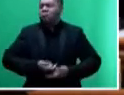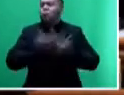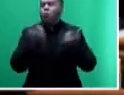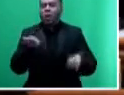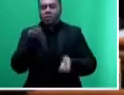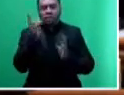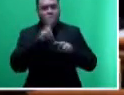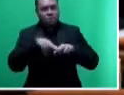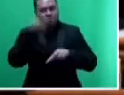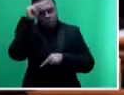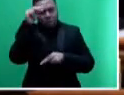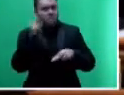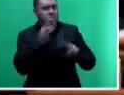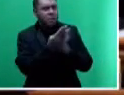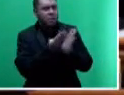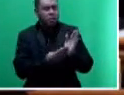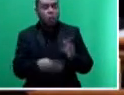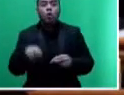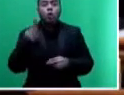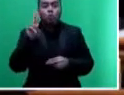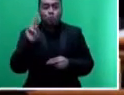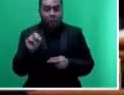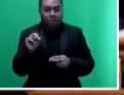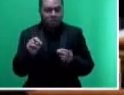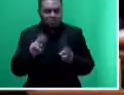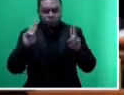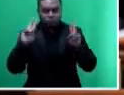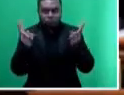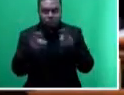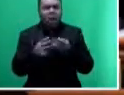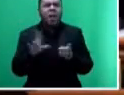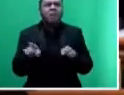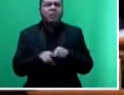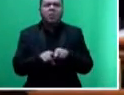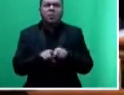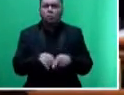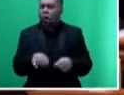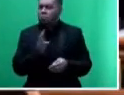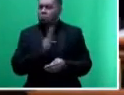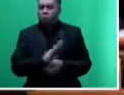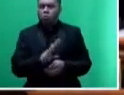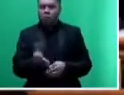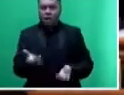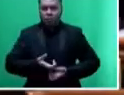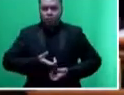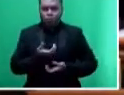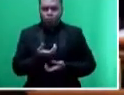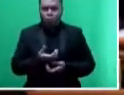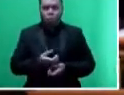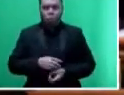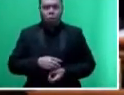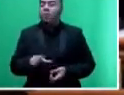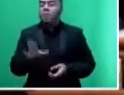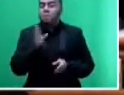budget. The United Nations has commended the Fijian government for a bold and courageous budget. It has